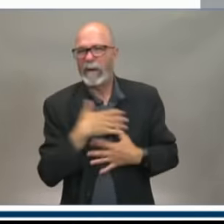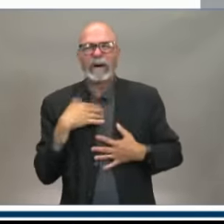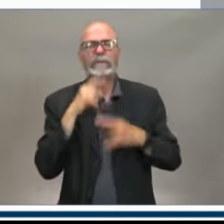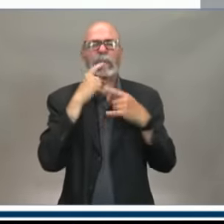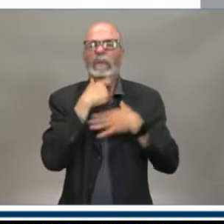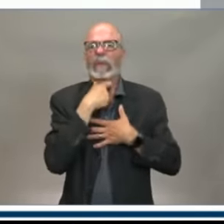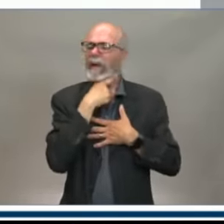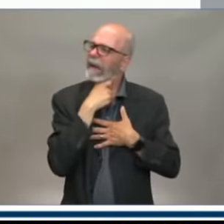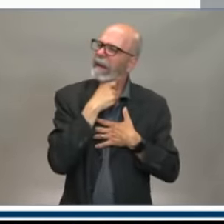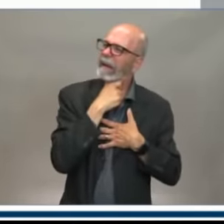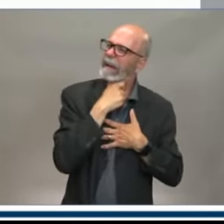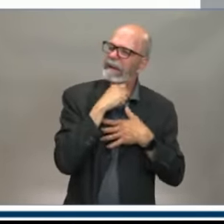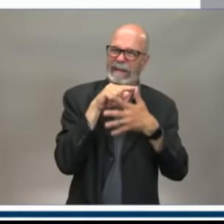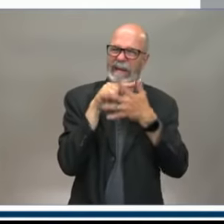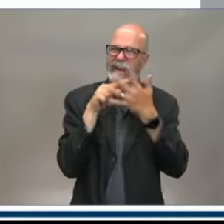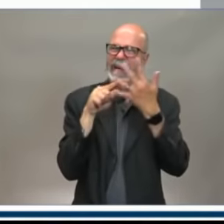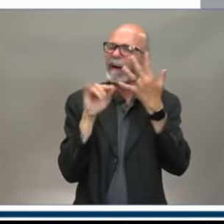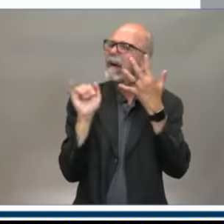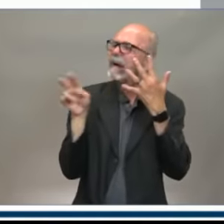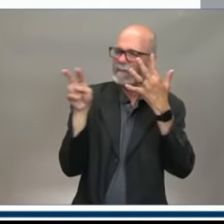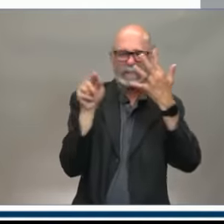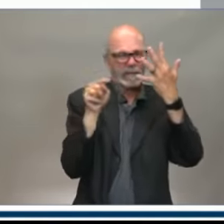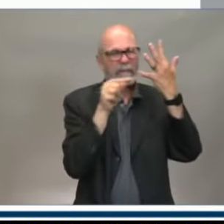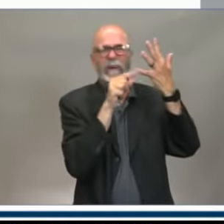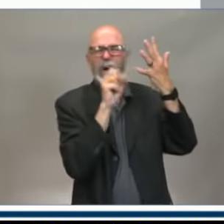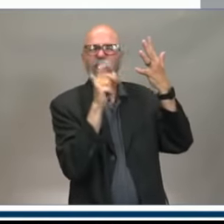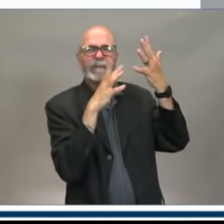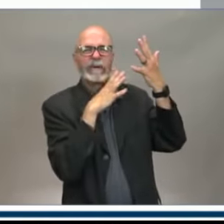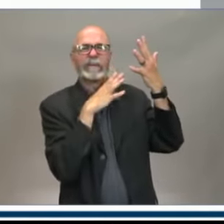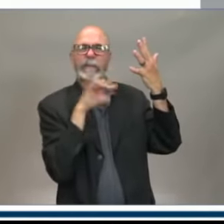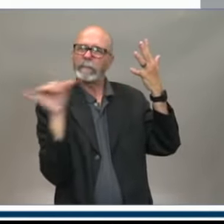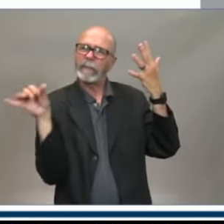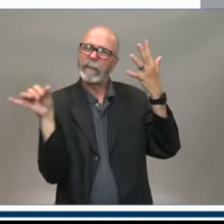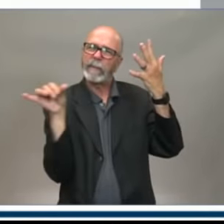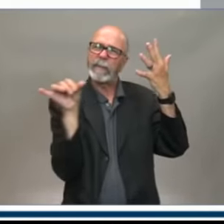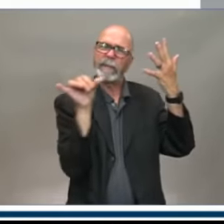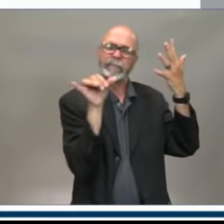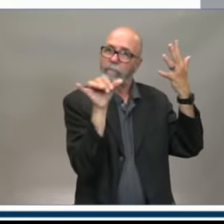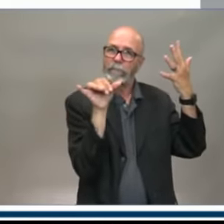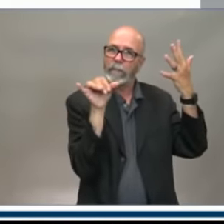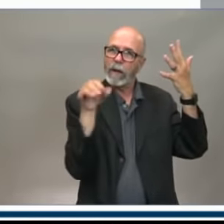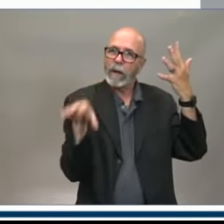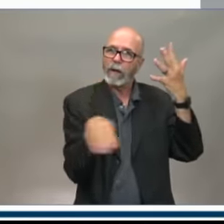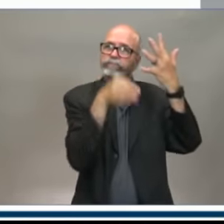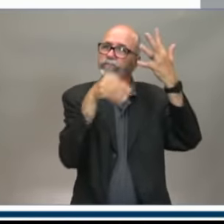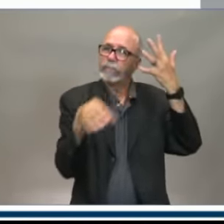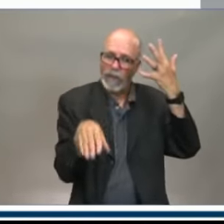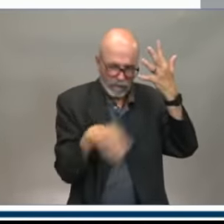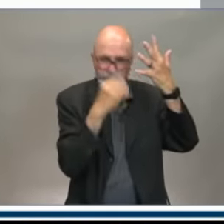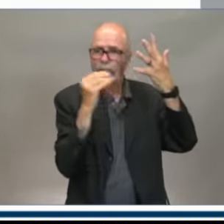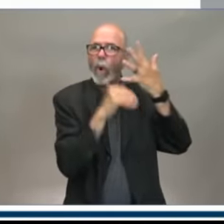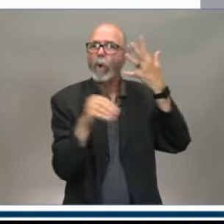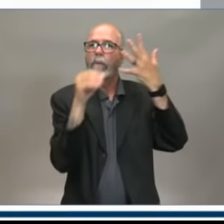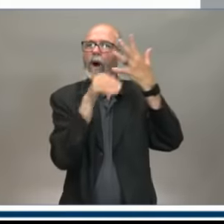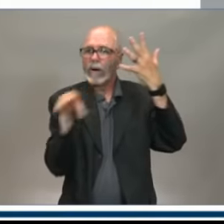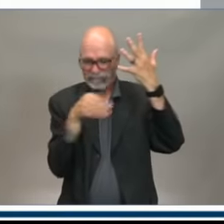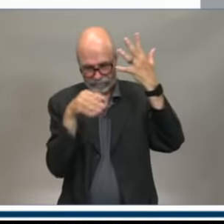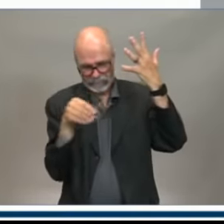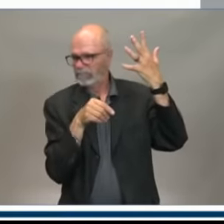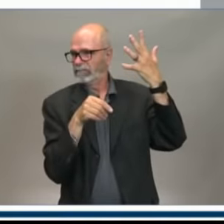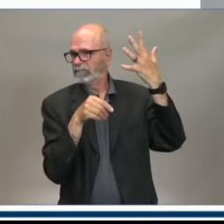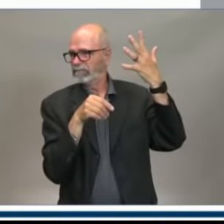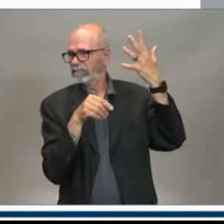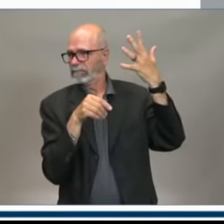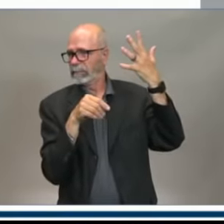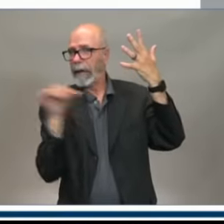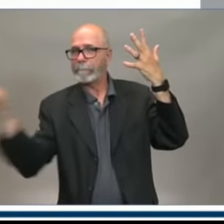We track all this even in Nova Scotia. But we're also seeing that all these other types of symptoms are presenting common ways